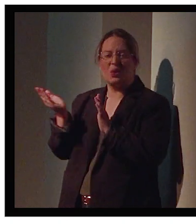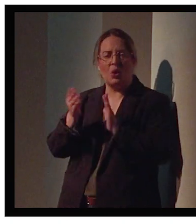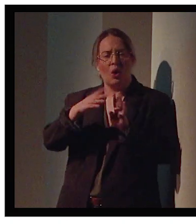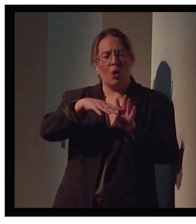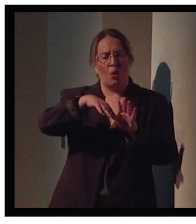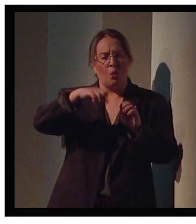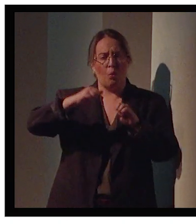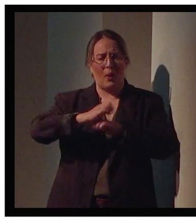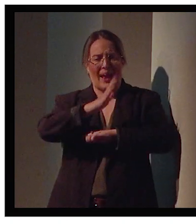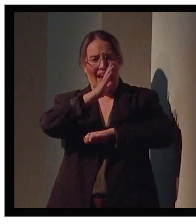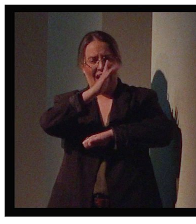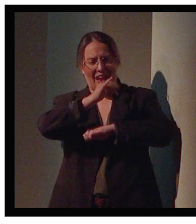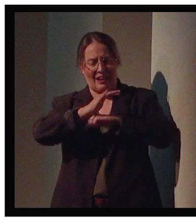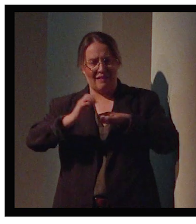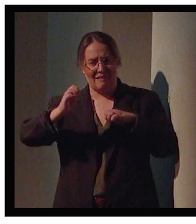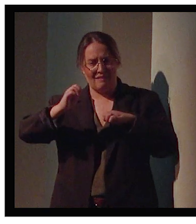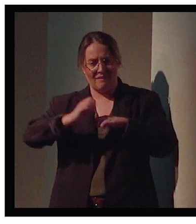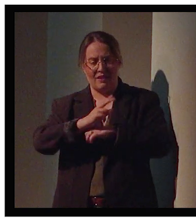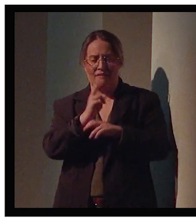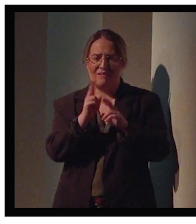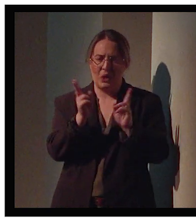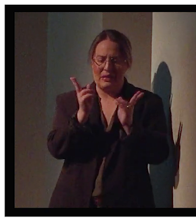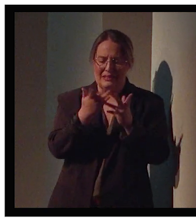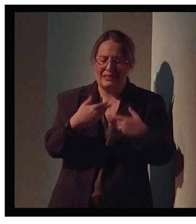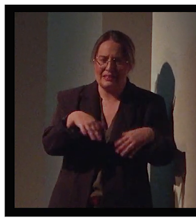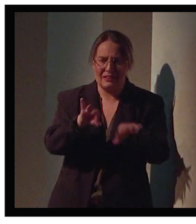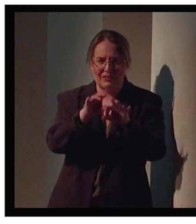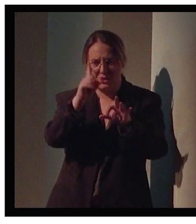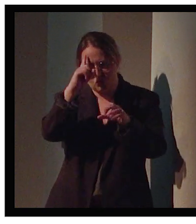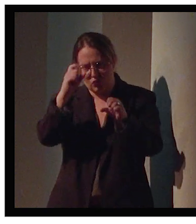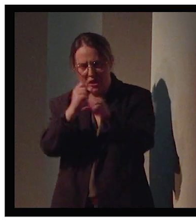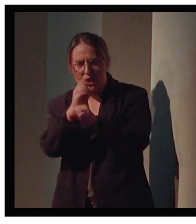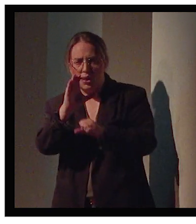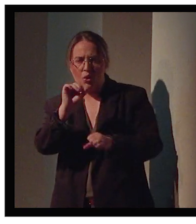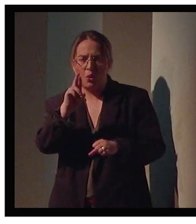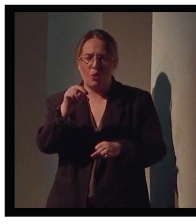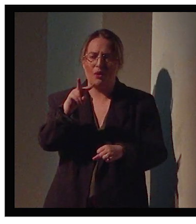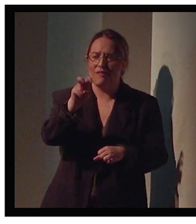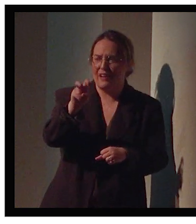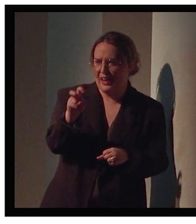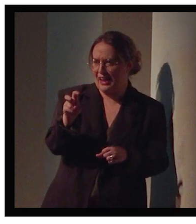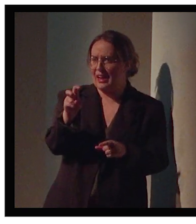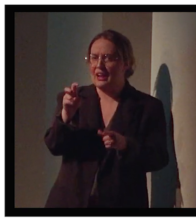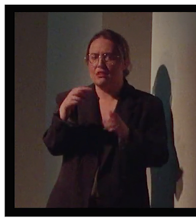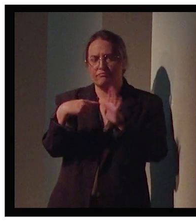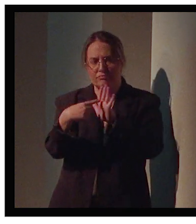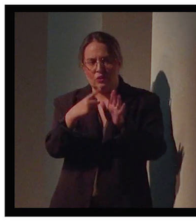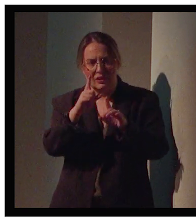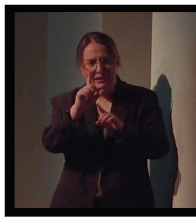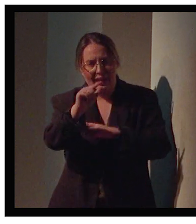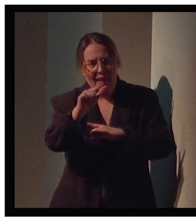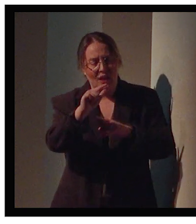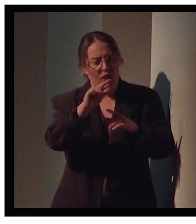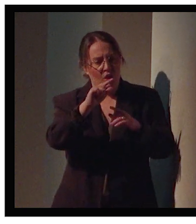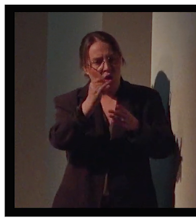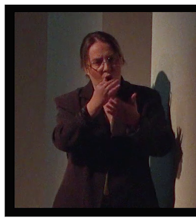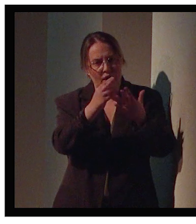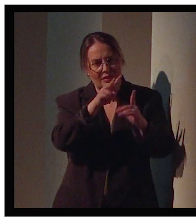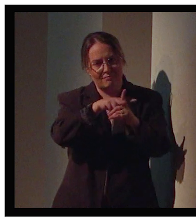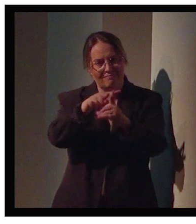was one of the most significant strategies Courbet would bequeath to later artists like Monet and